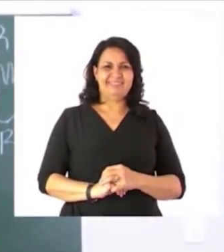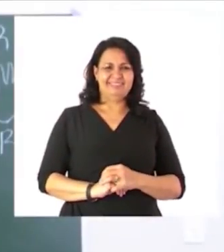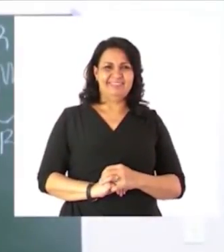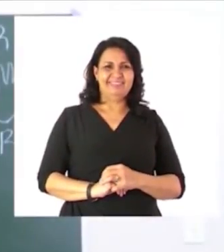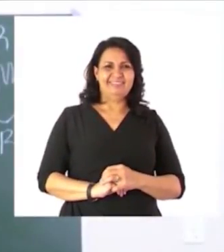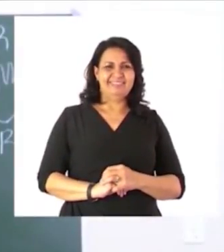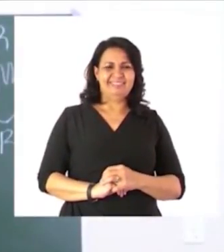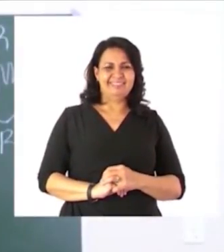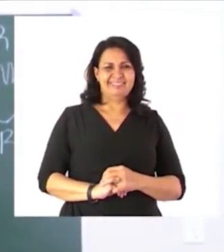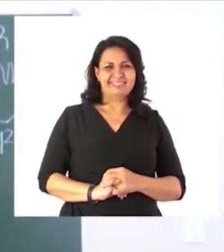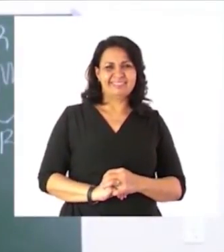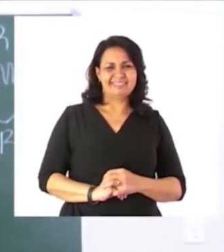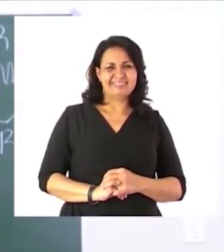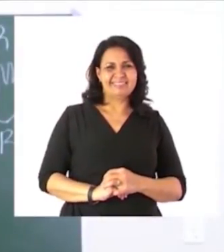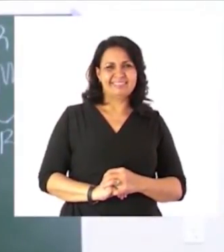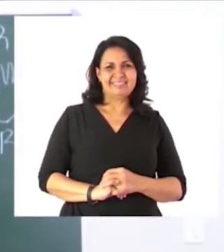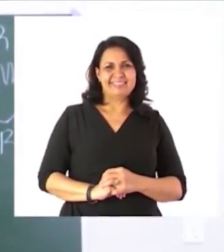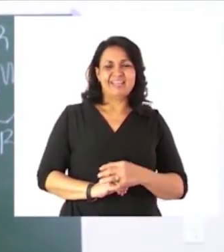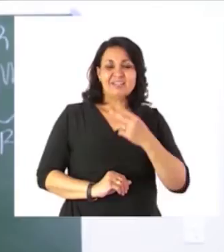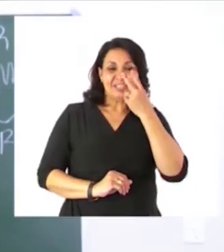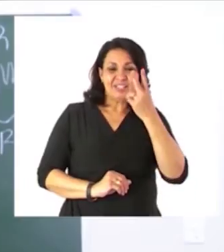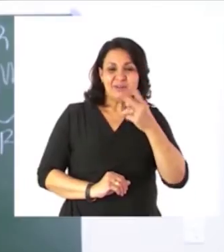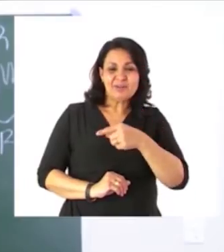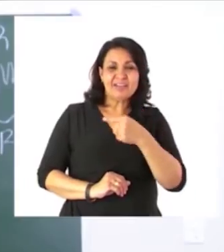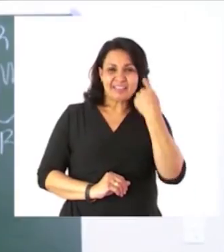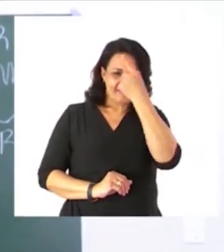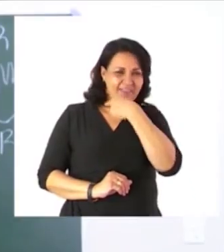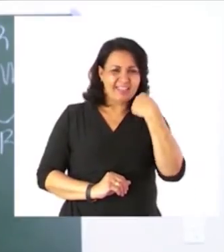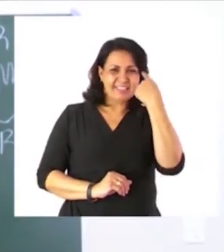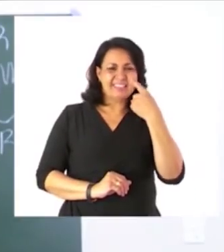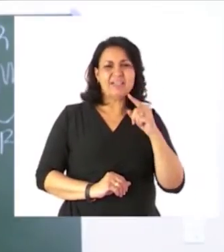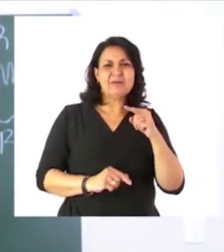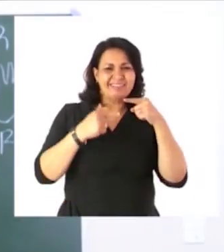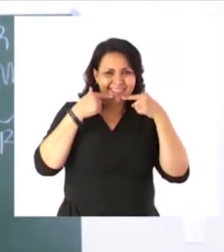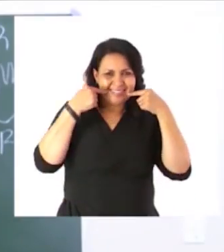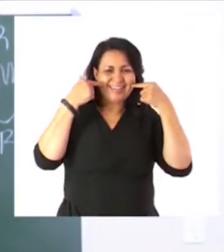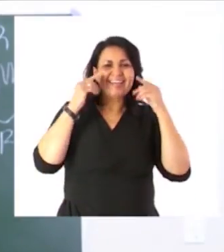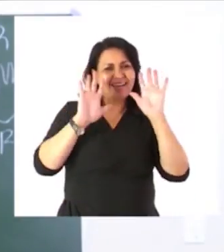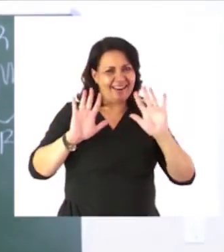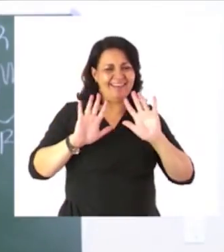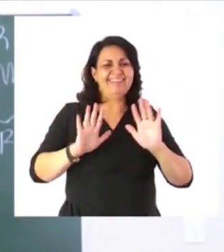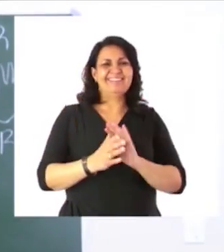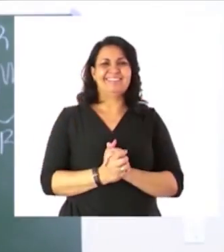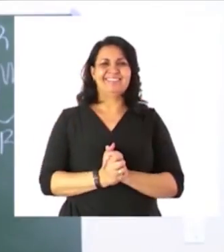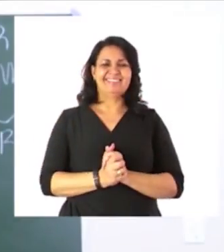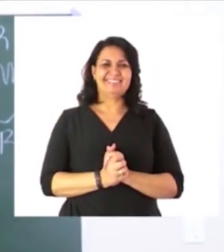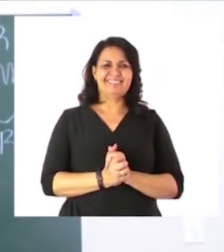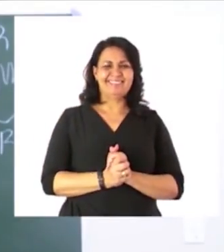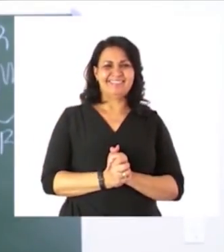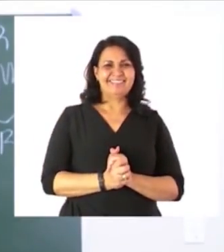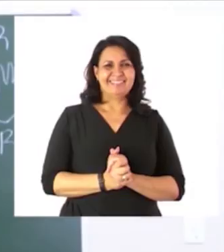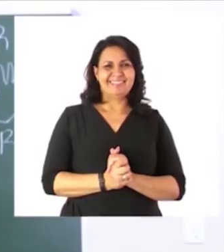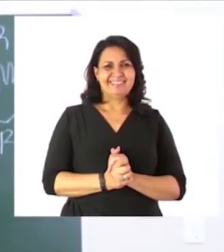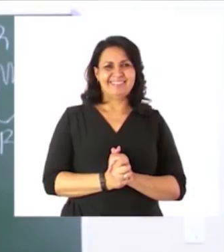look at the face and see which one is friendly and colored in thank you so much